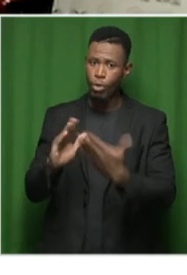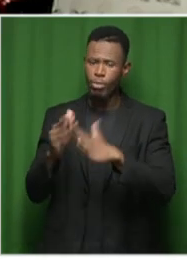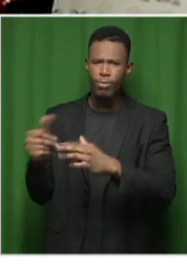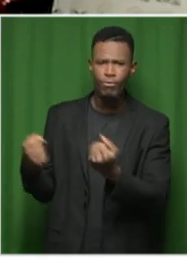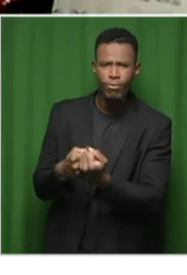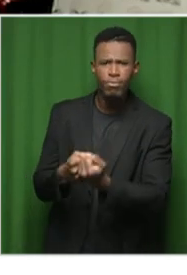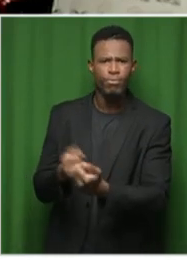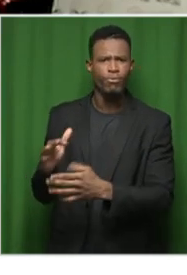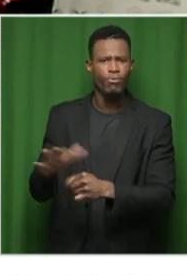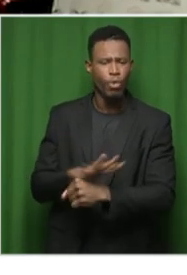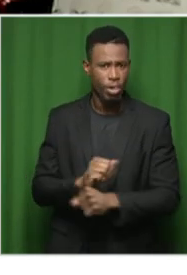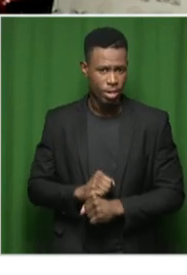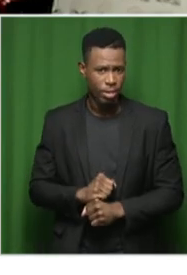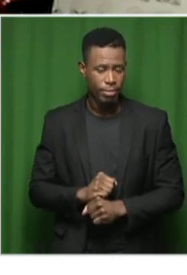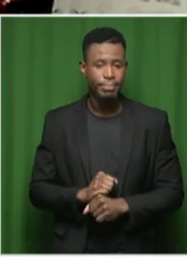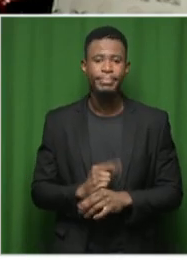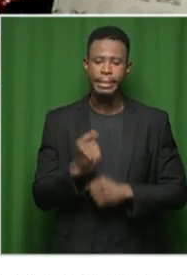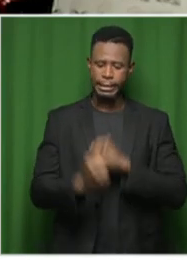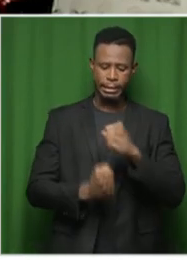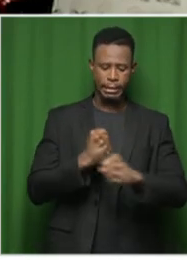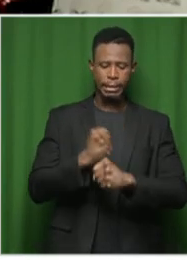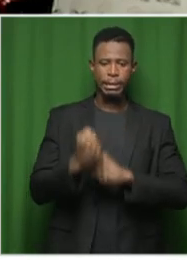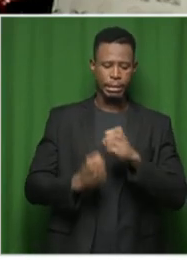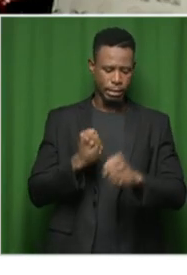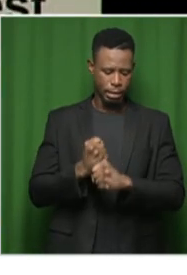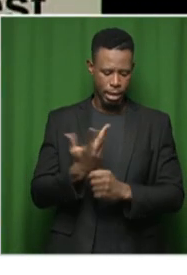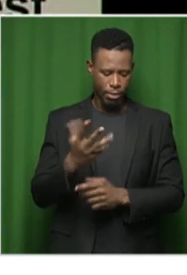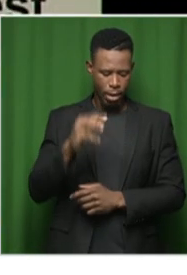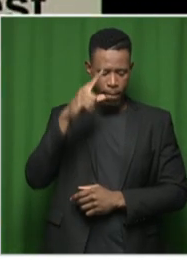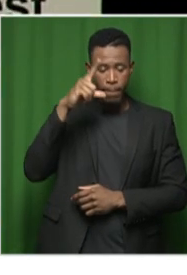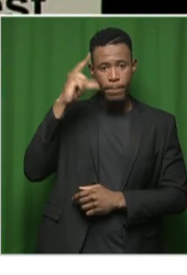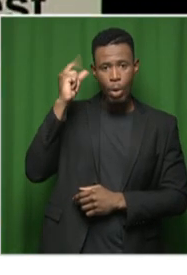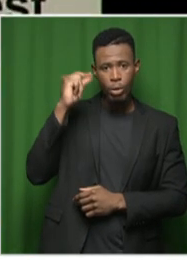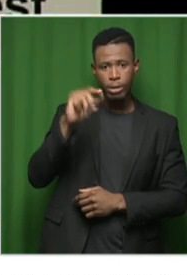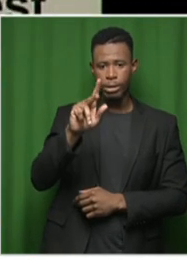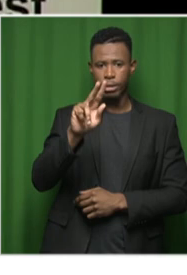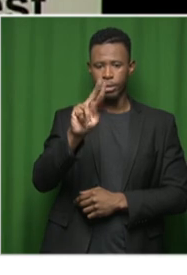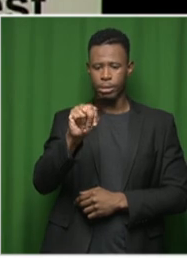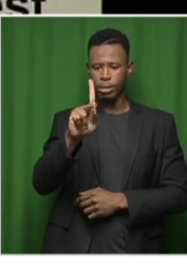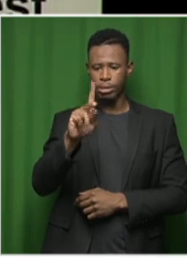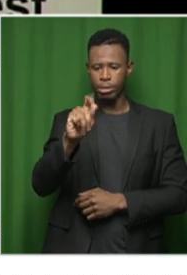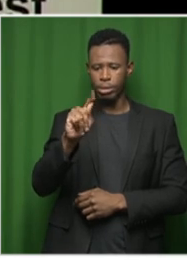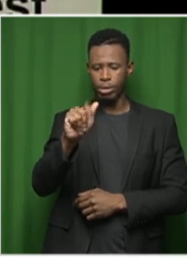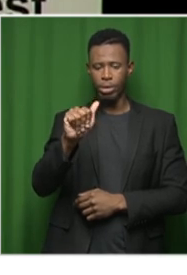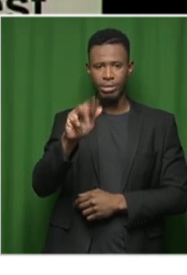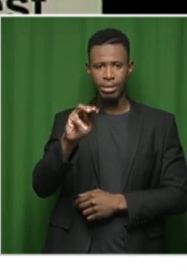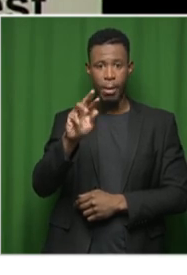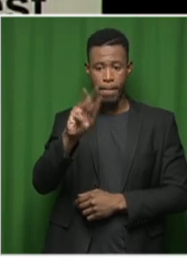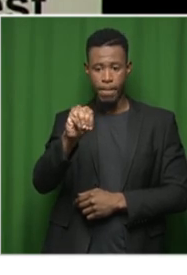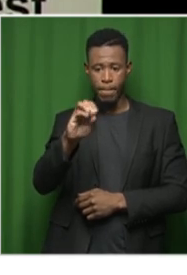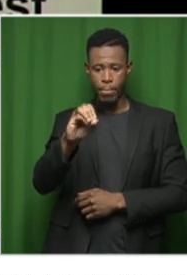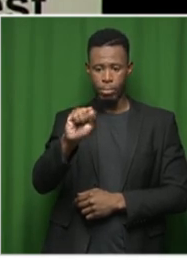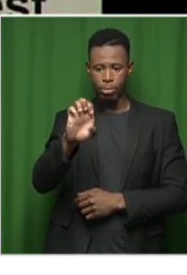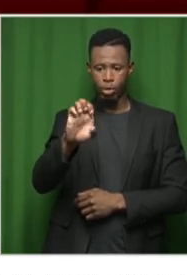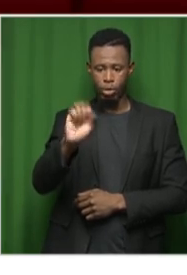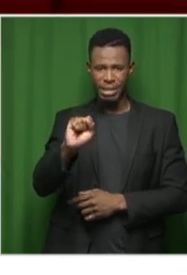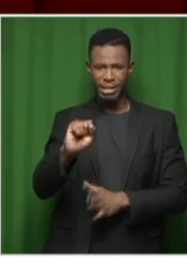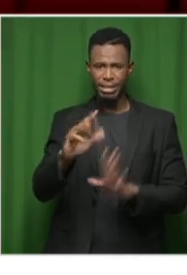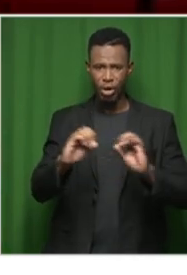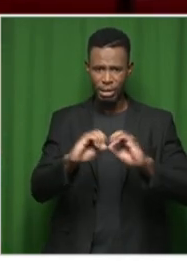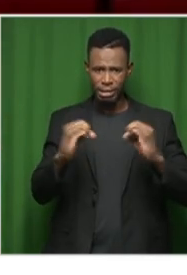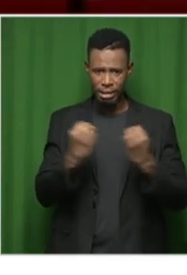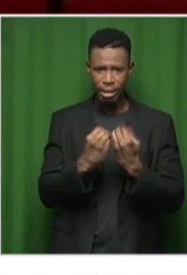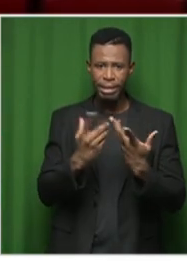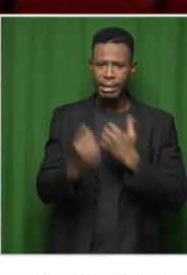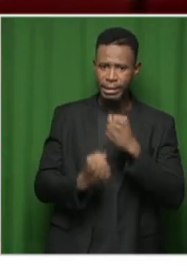The annual Moses Kotane Lecture is a collaboration between the Northwest Provincial Government, the Moses Kotane Foundation, and